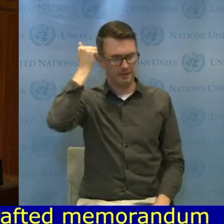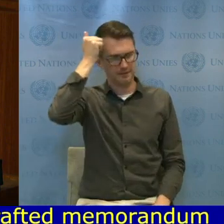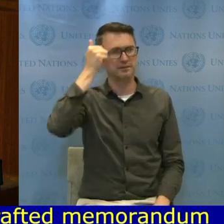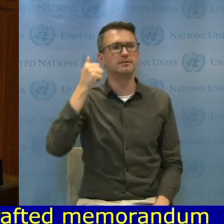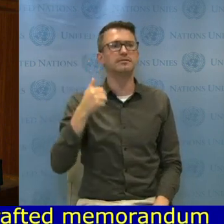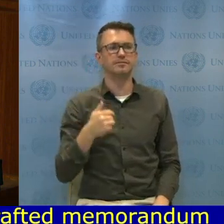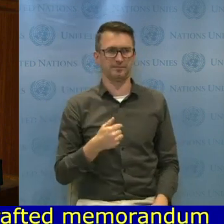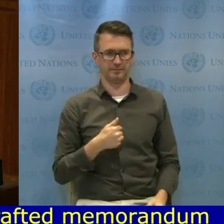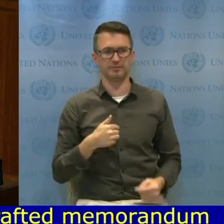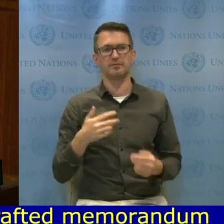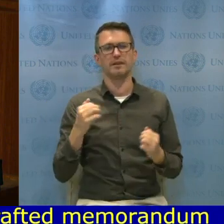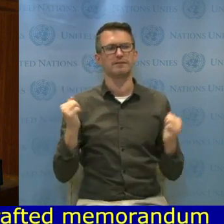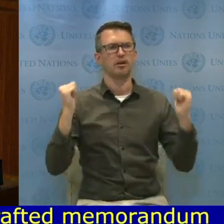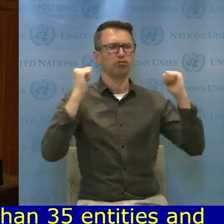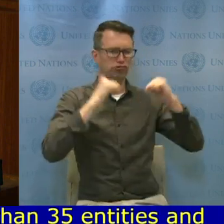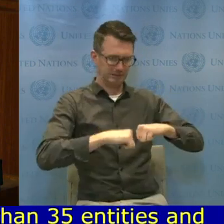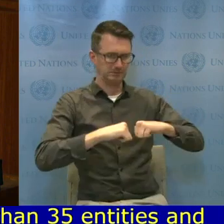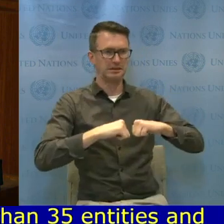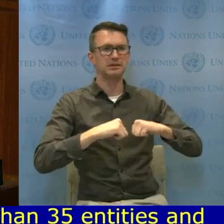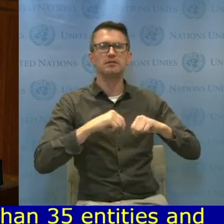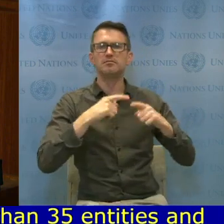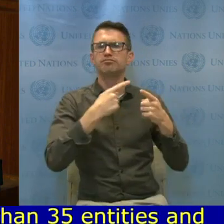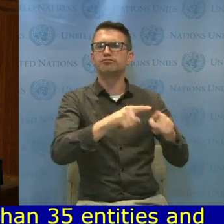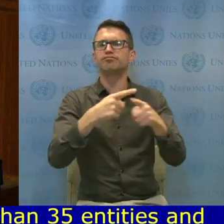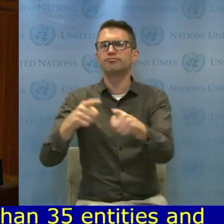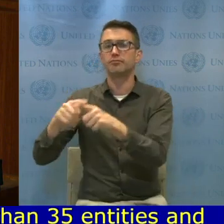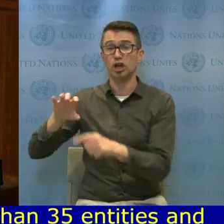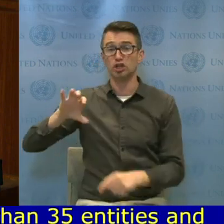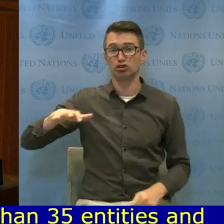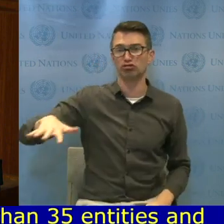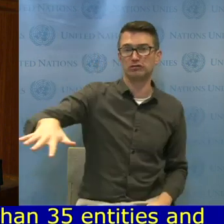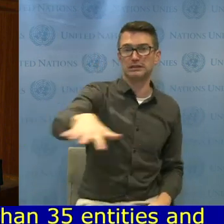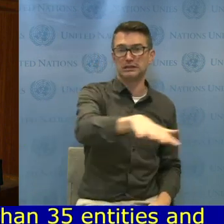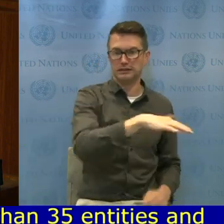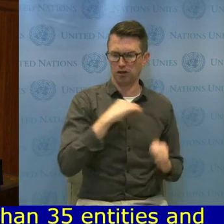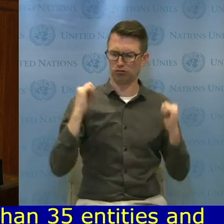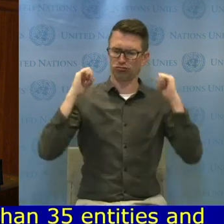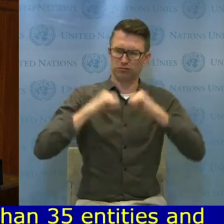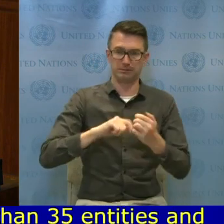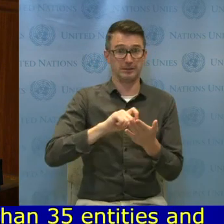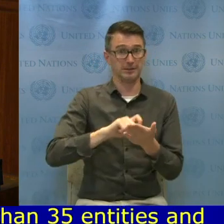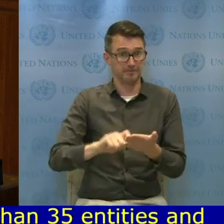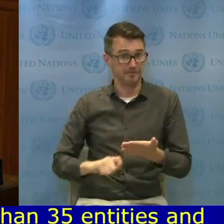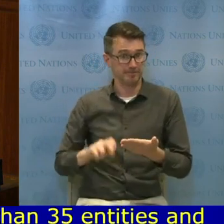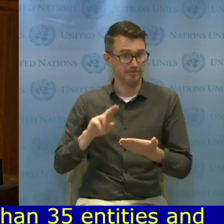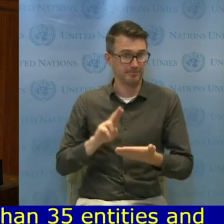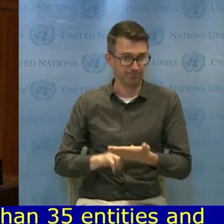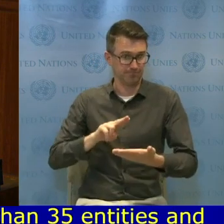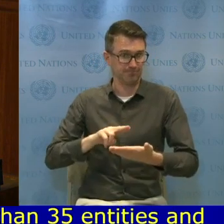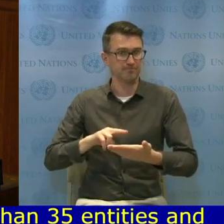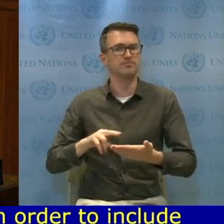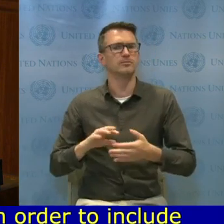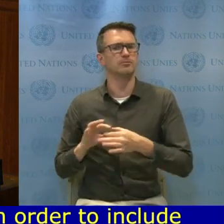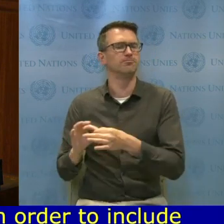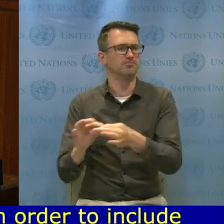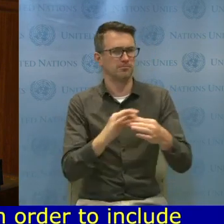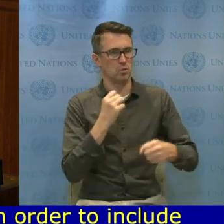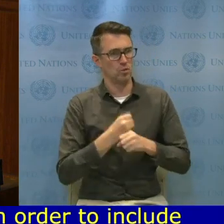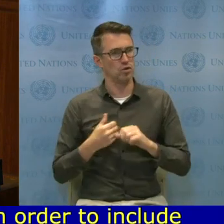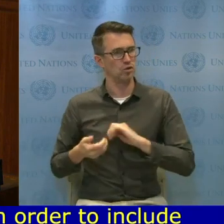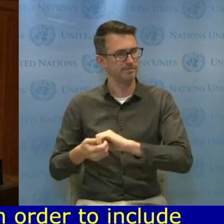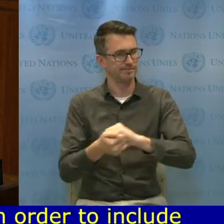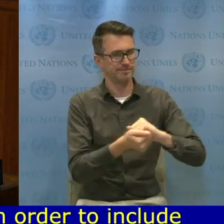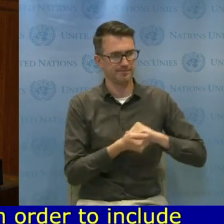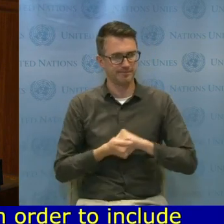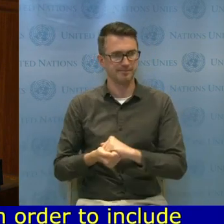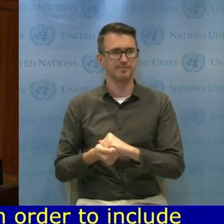mandates. The government has also established a committee and a secretariat for disabilities under the direct supervision